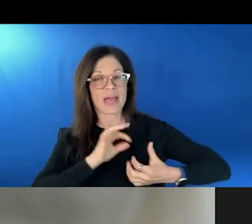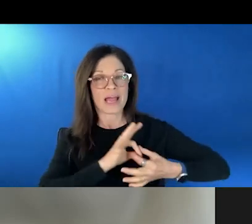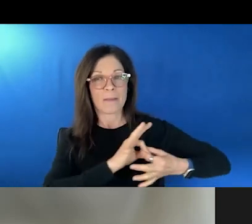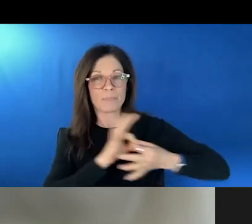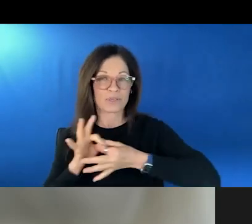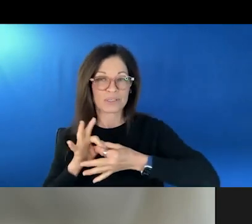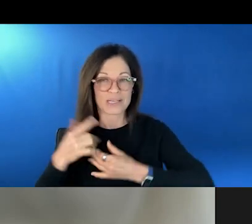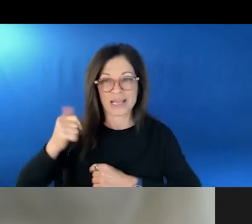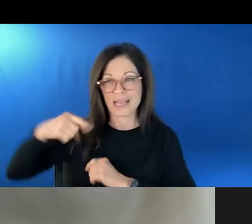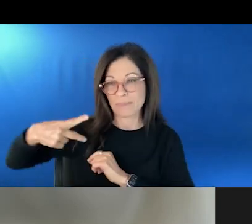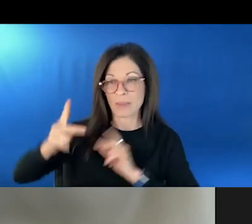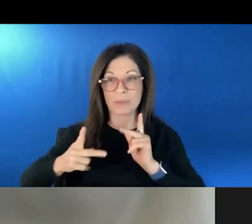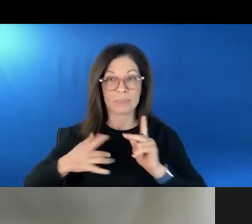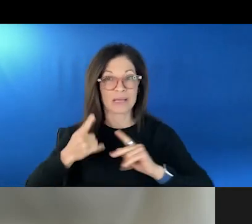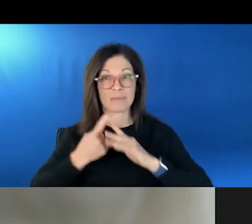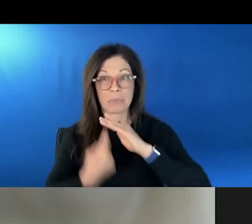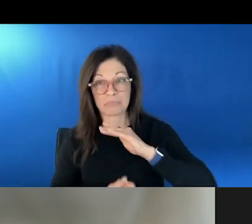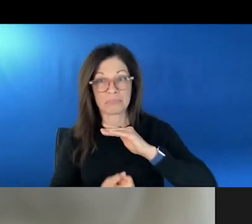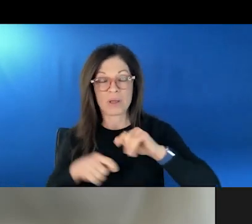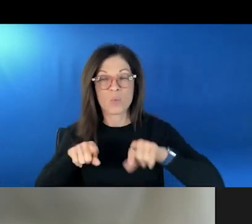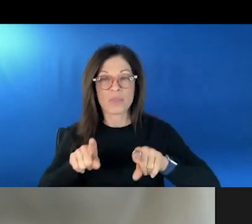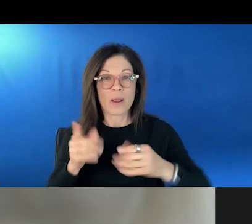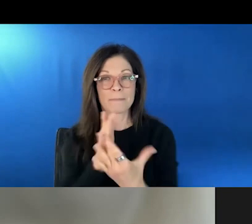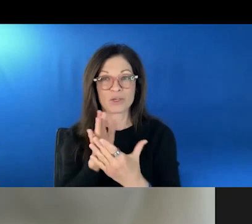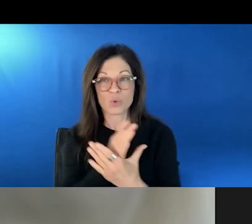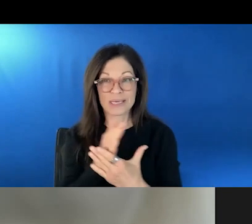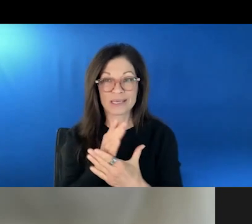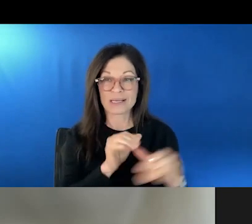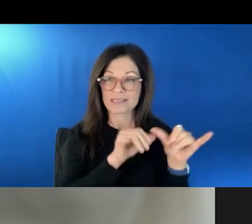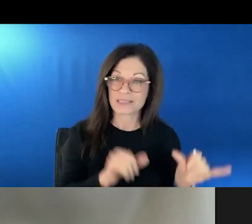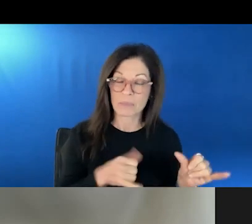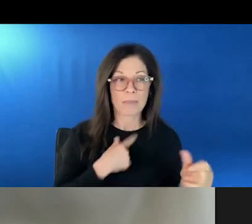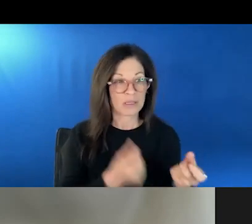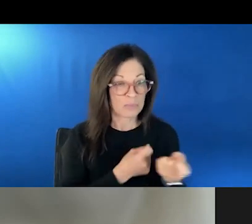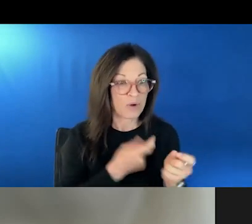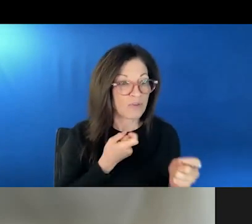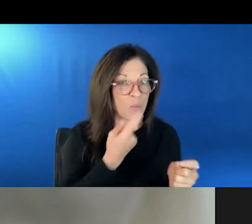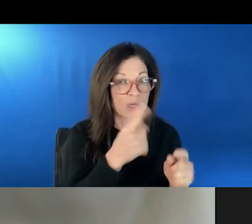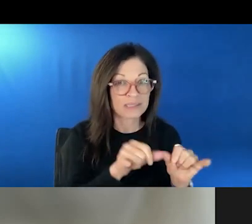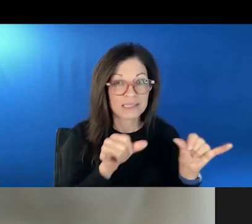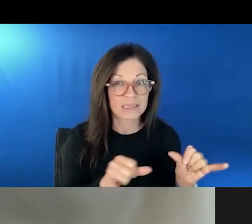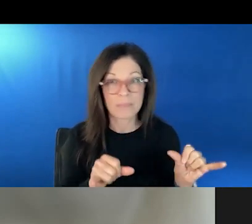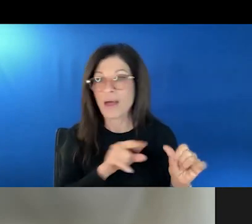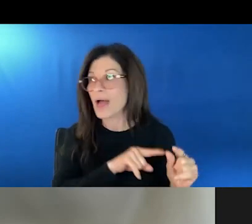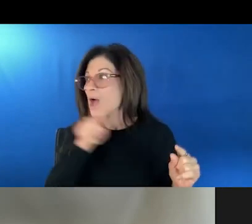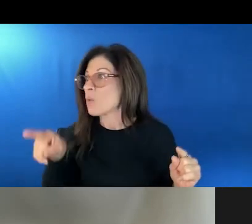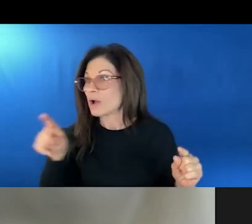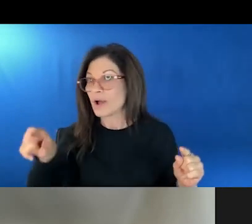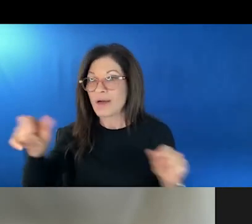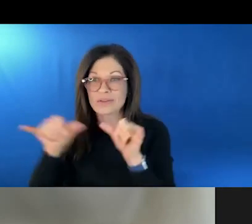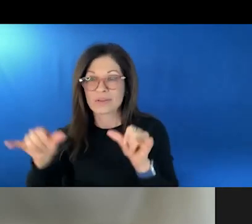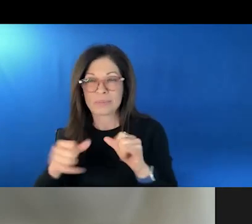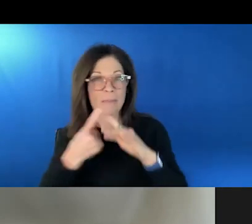people fall through when they're in between systems or being supported by different systems is one that we come up against all the